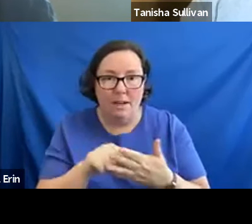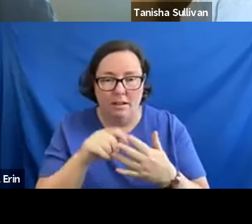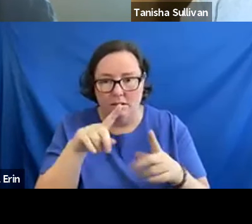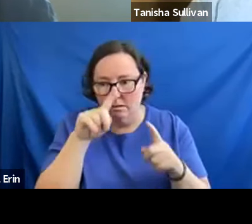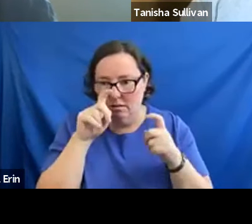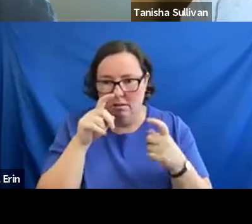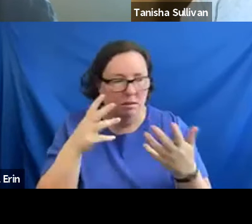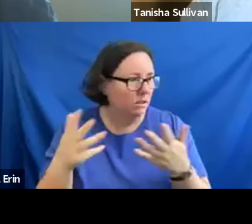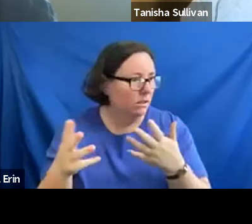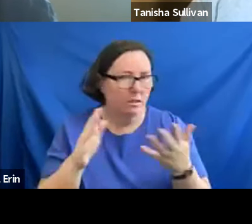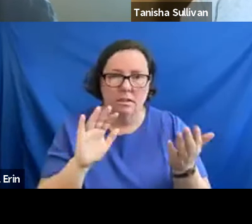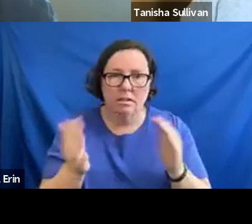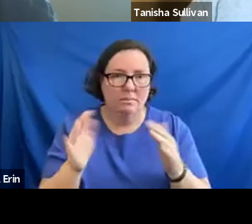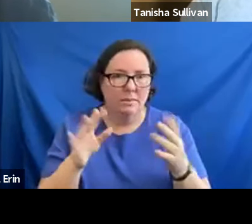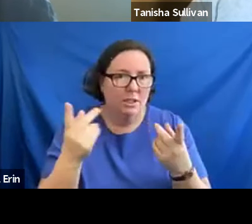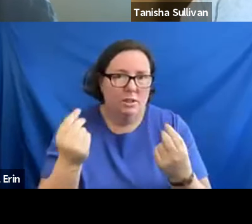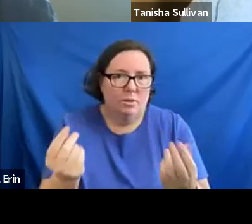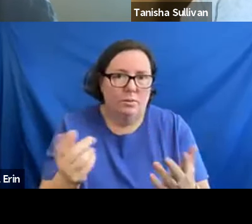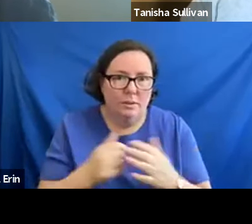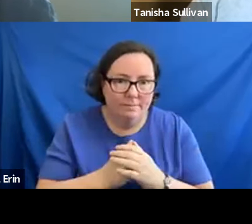mind-boggling montage.